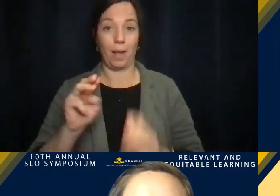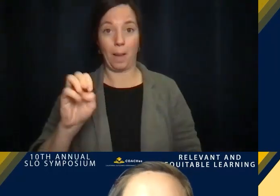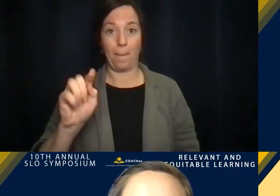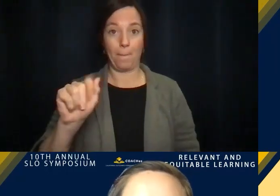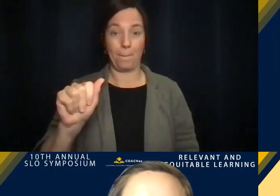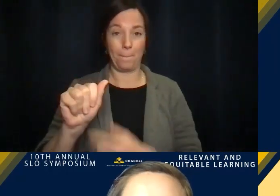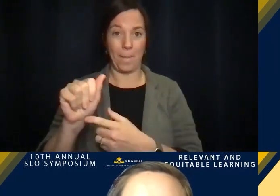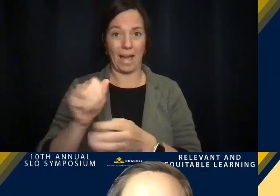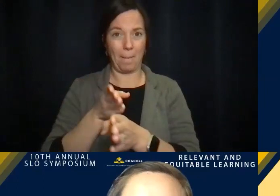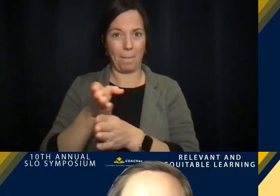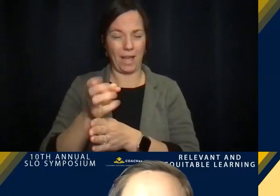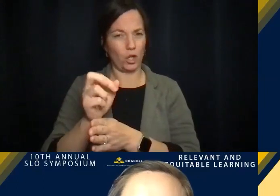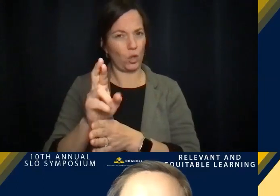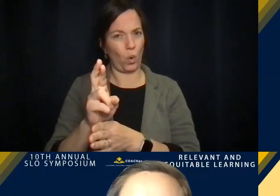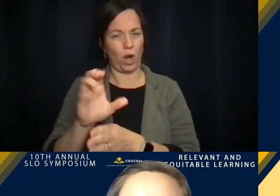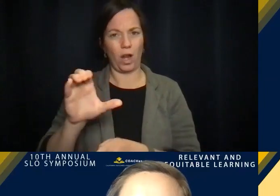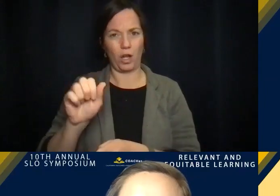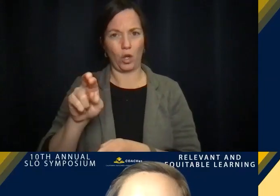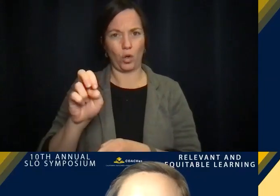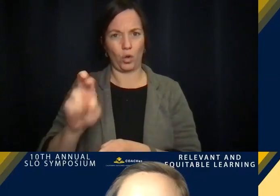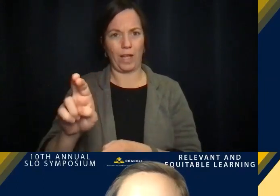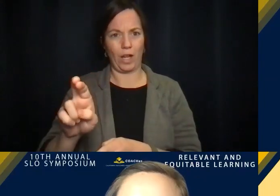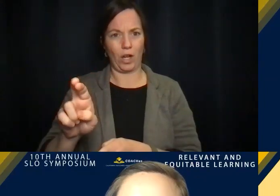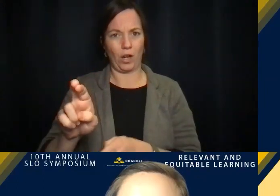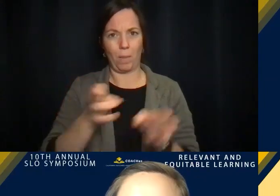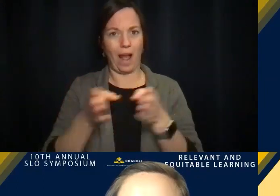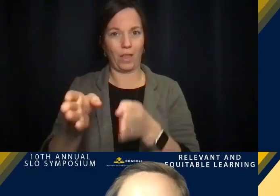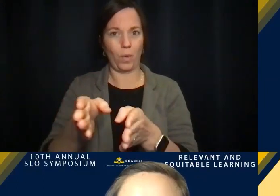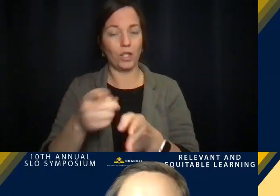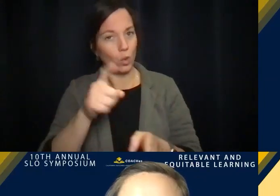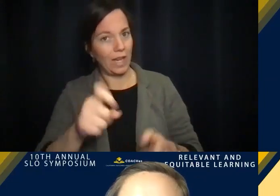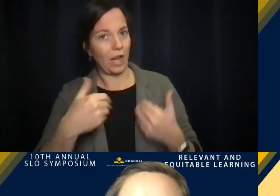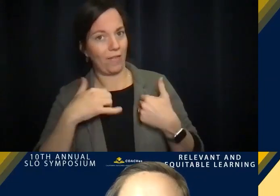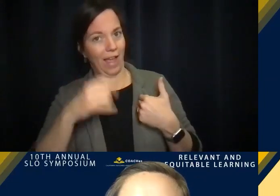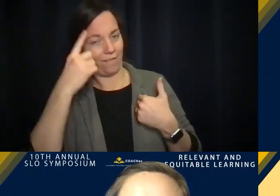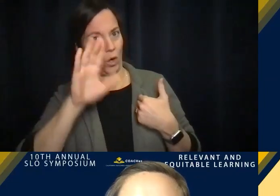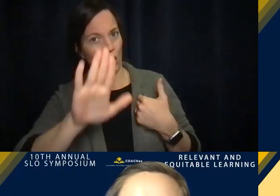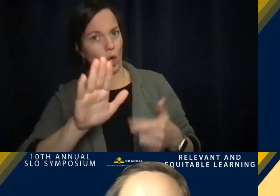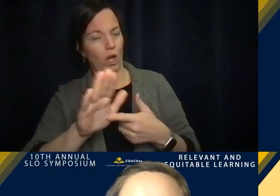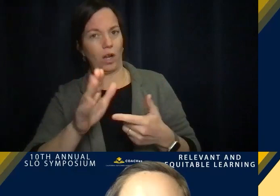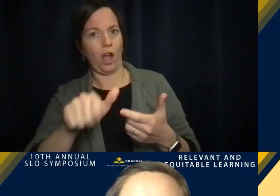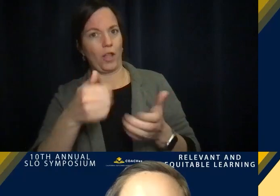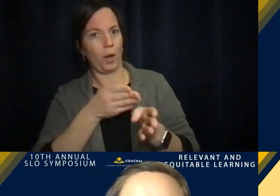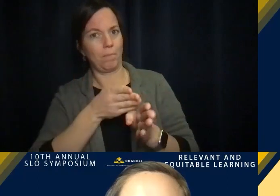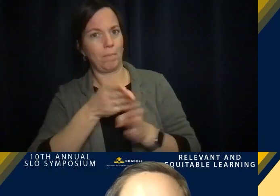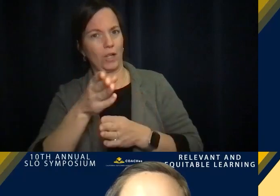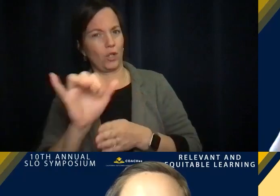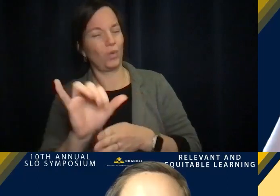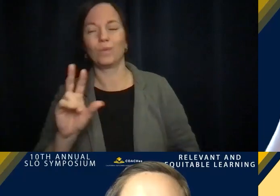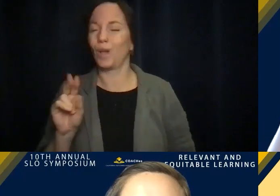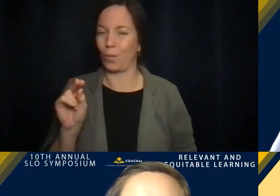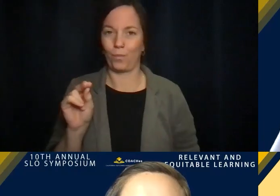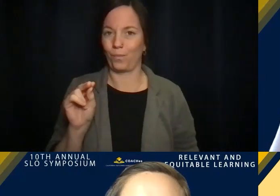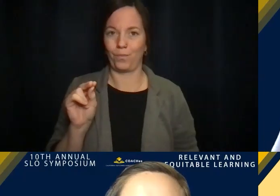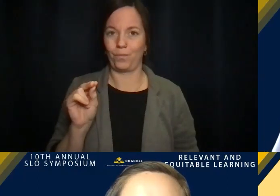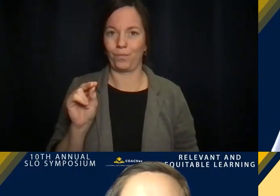career pathways, you need to have outcomes for your meta majors too. No, it's about saying, okay, you're that